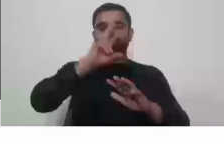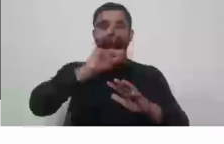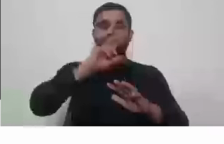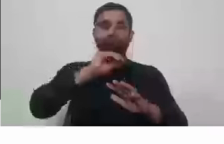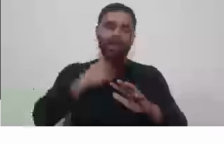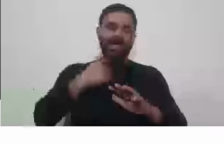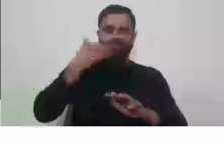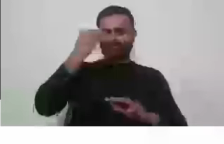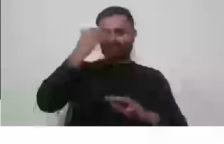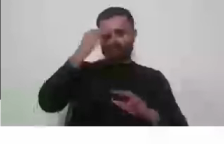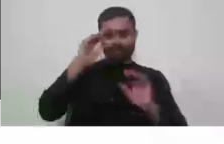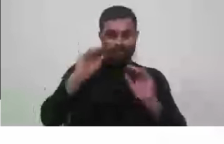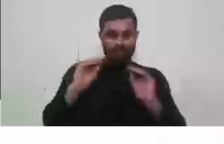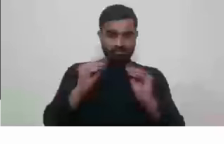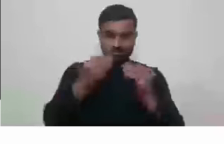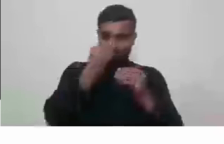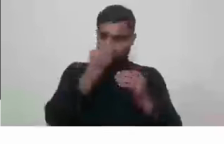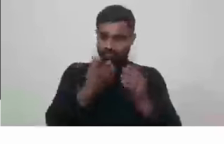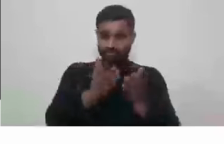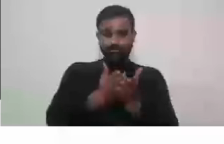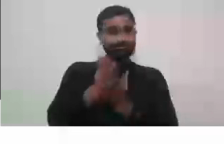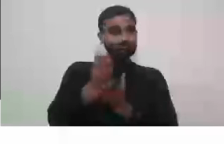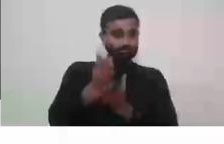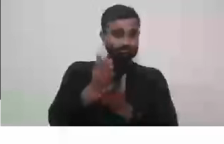it's better, like easier to say than